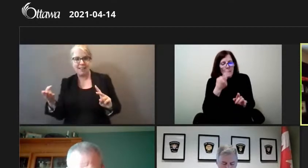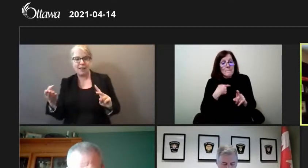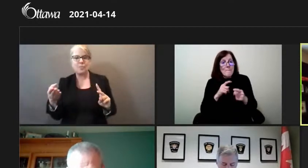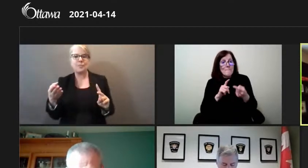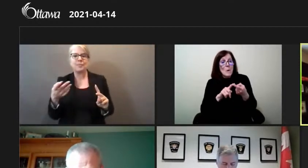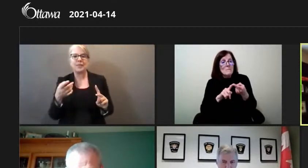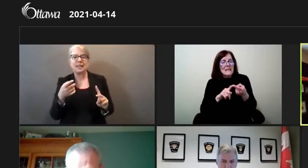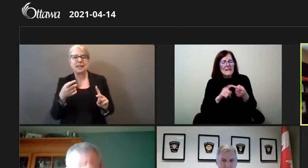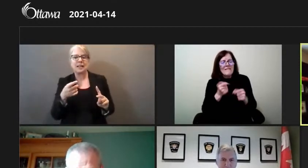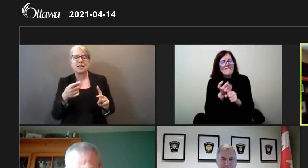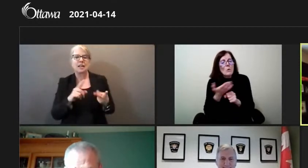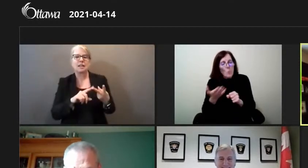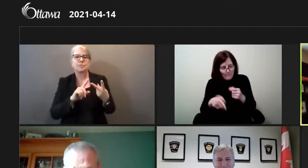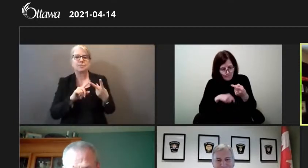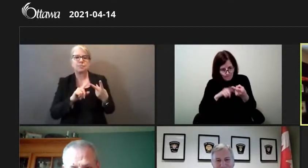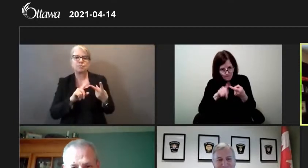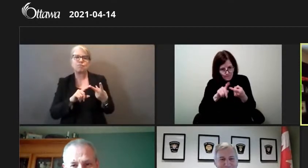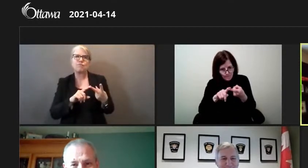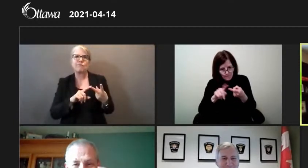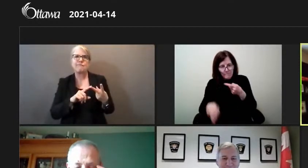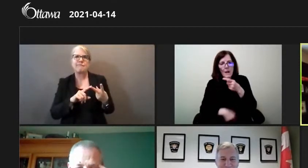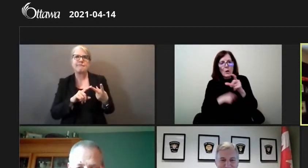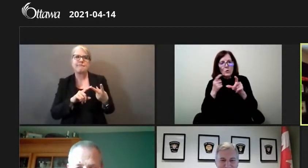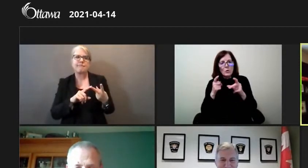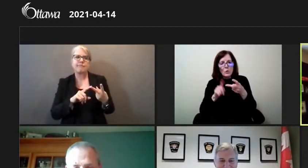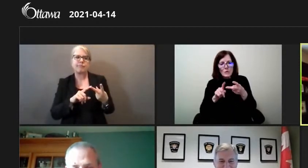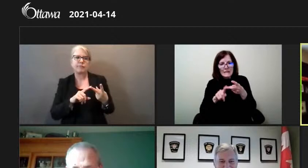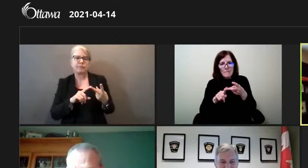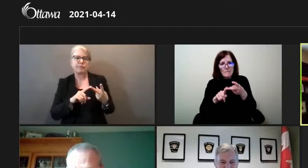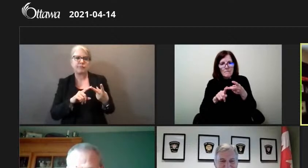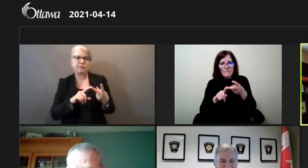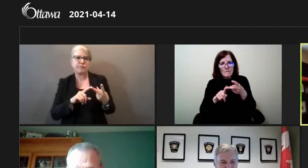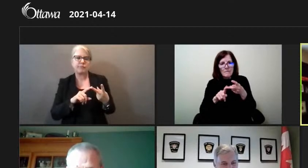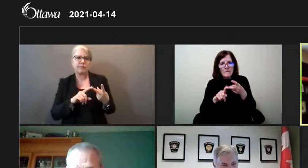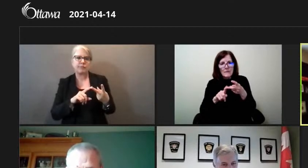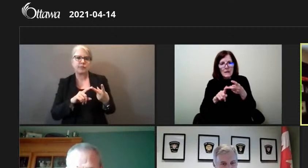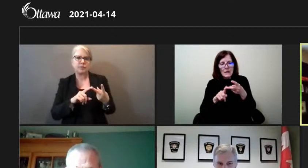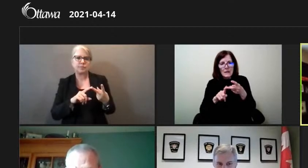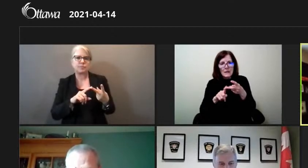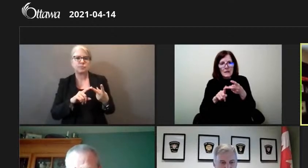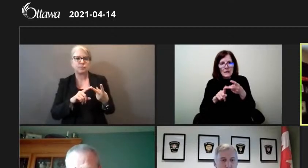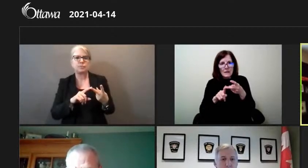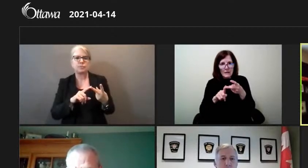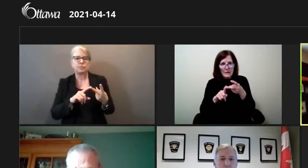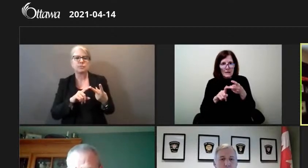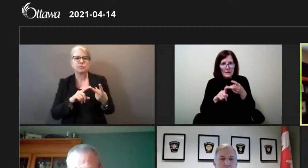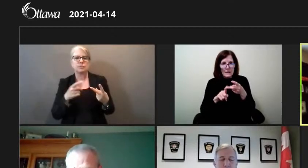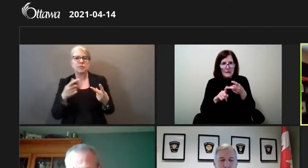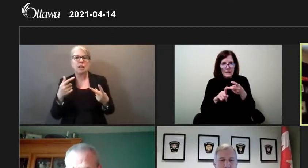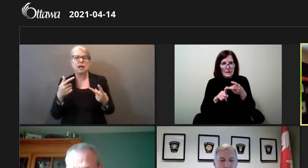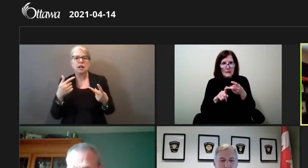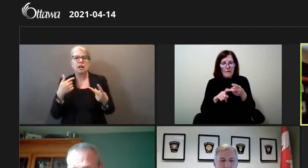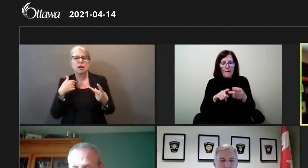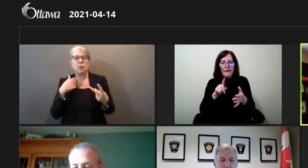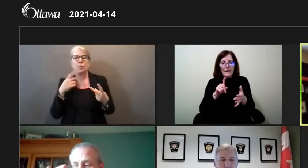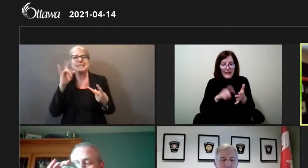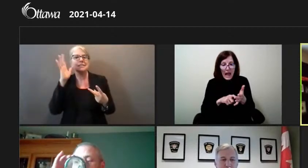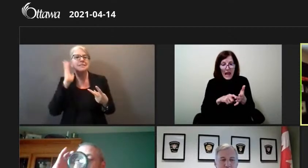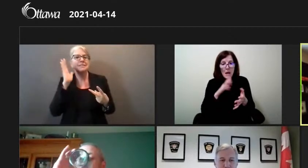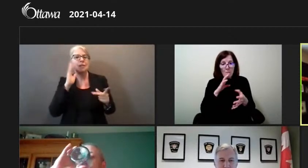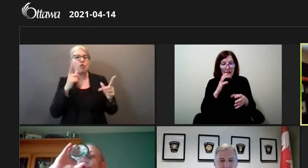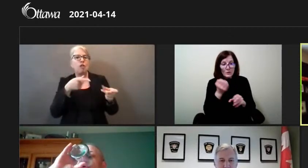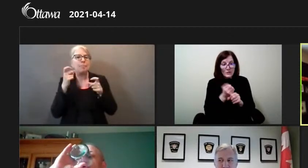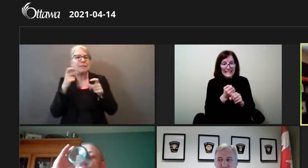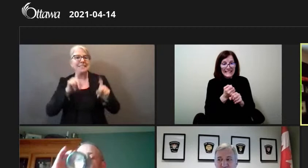when we've you know, done sort of rapid testing on